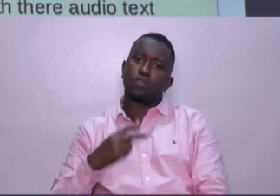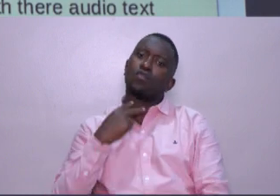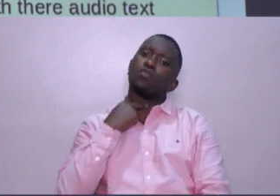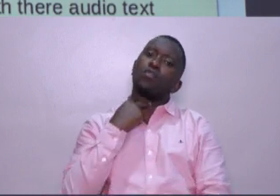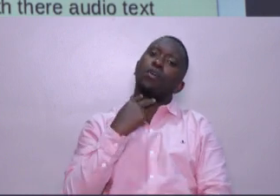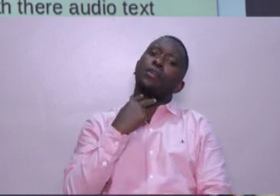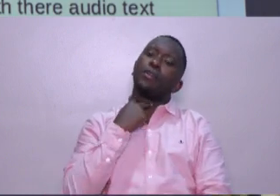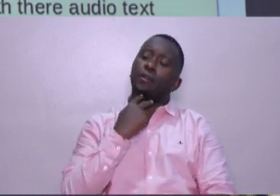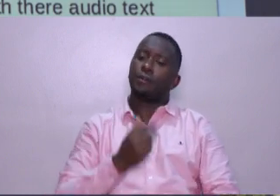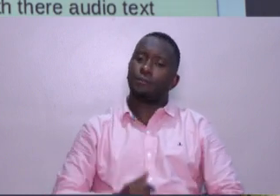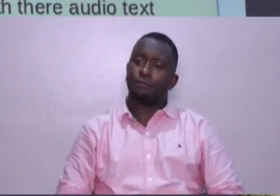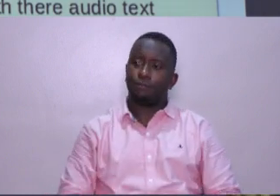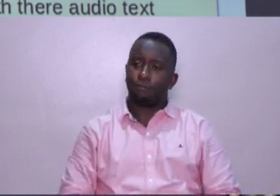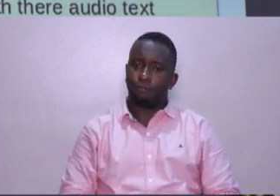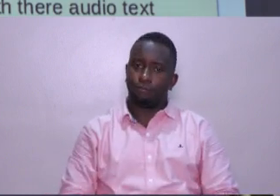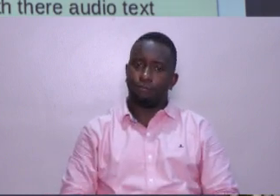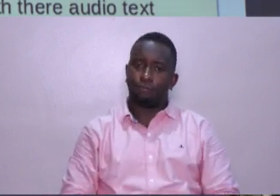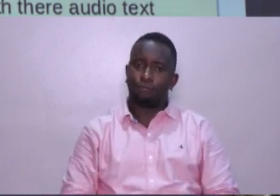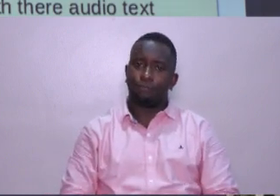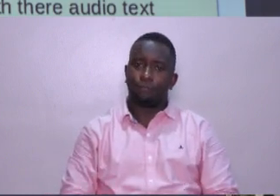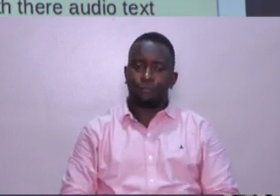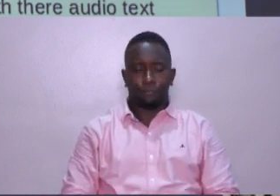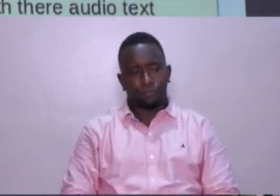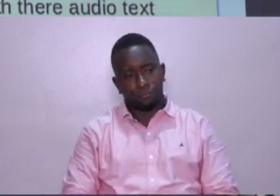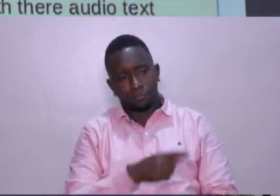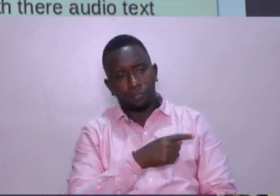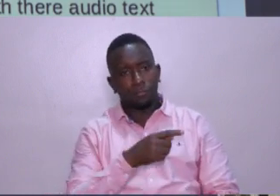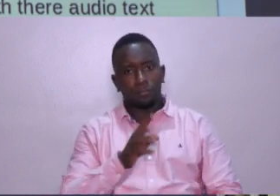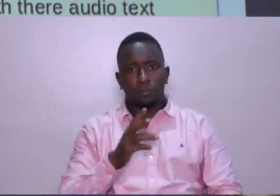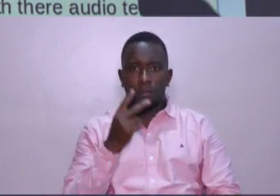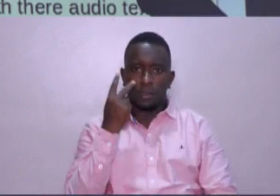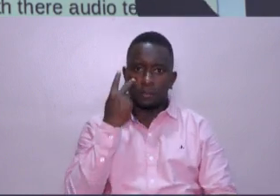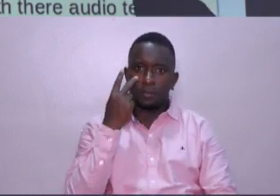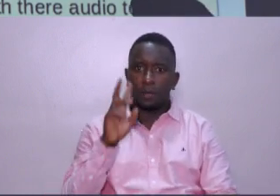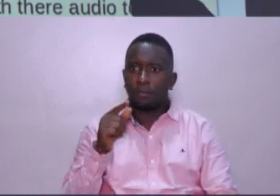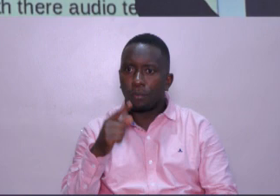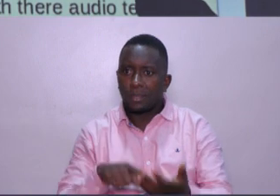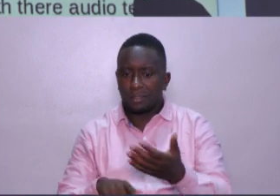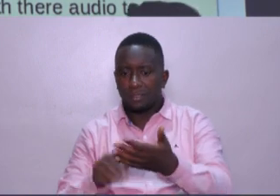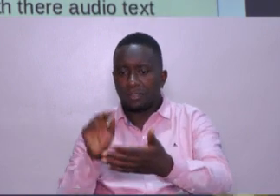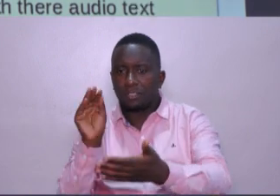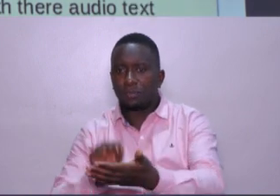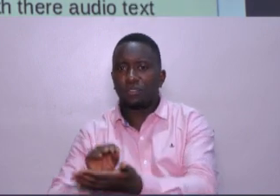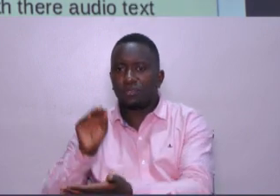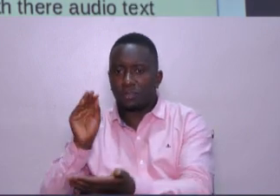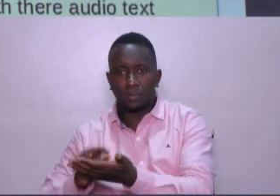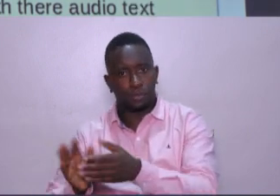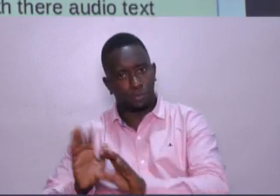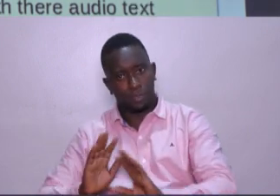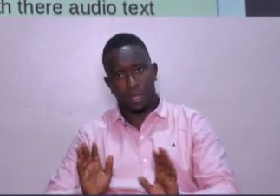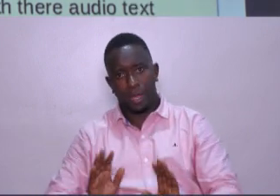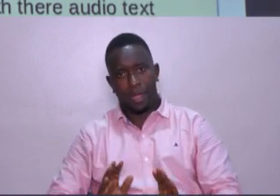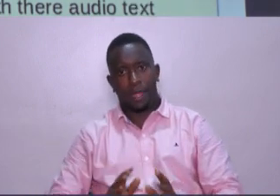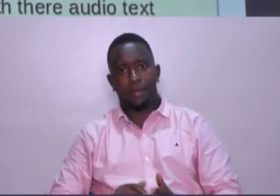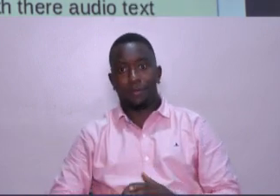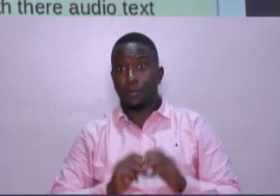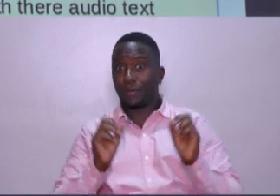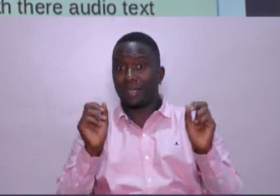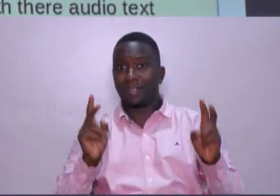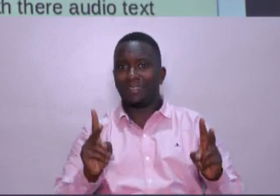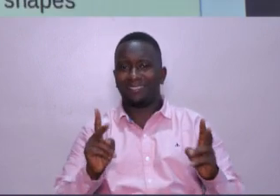Yeah. So you should not see it as a repetition here. All right,